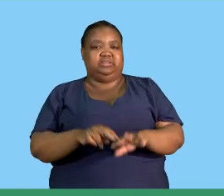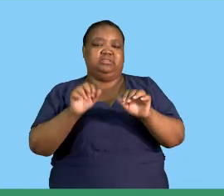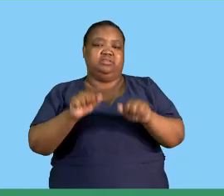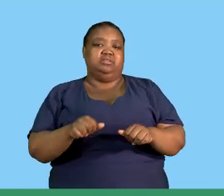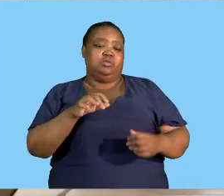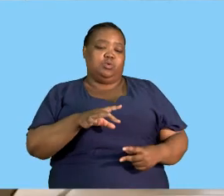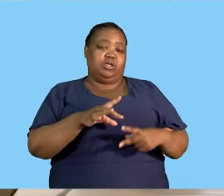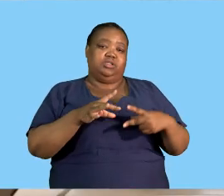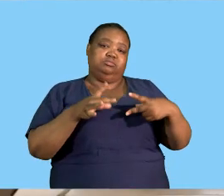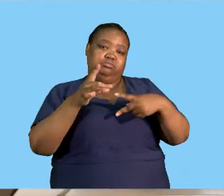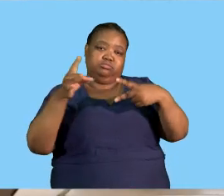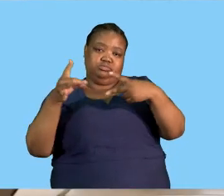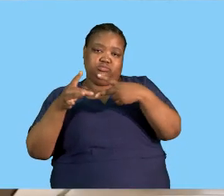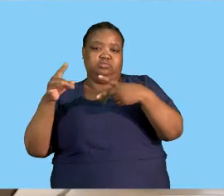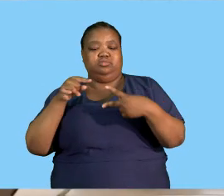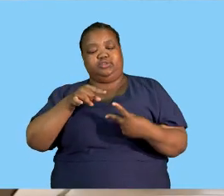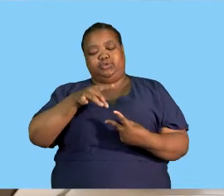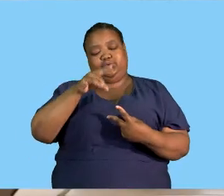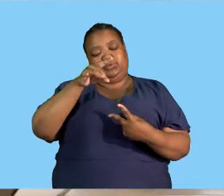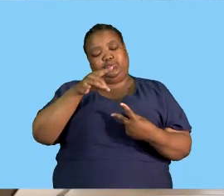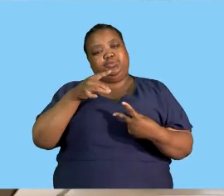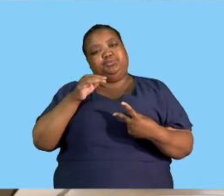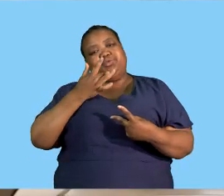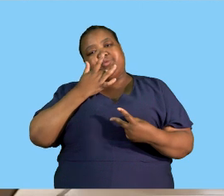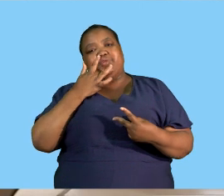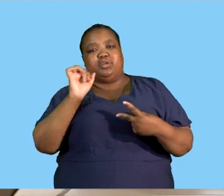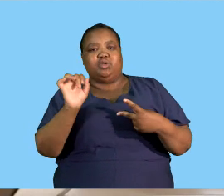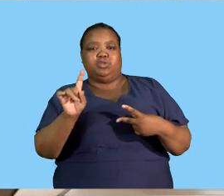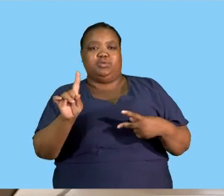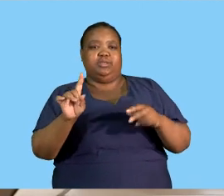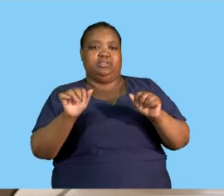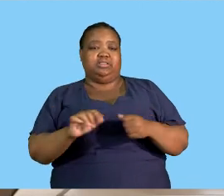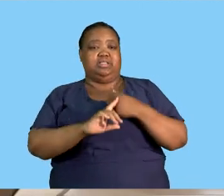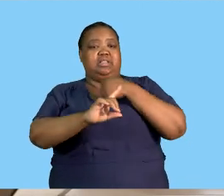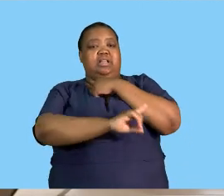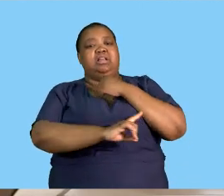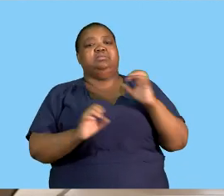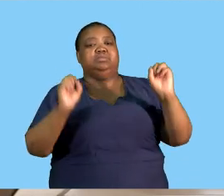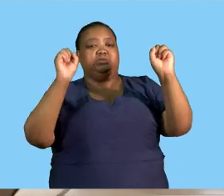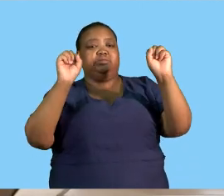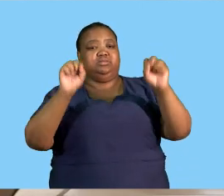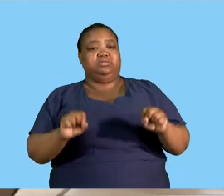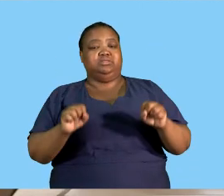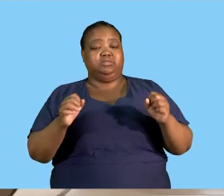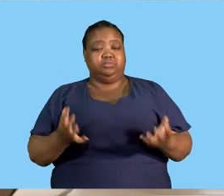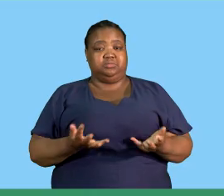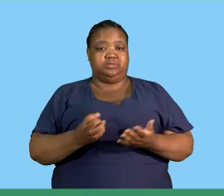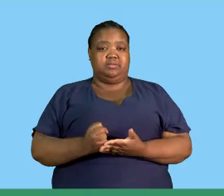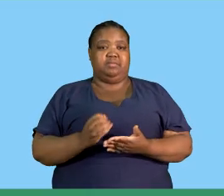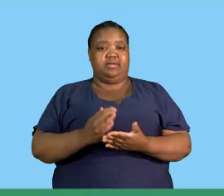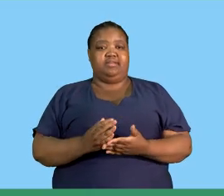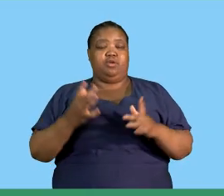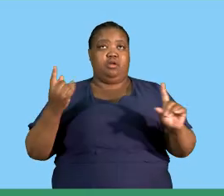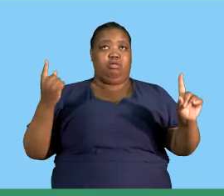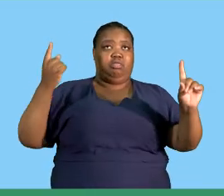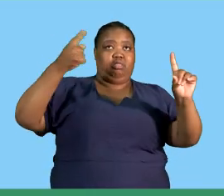follow each other as stated here. However, you can choose either option 1 or option 2. Right, the last